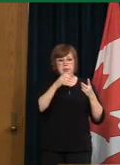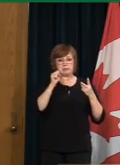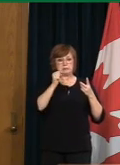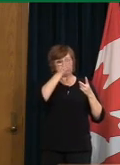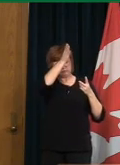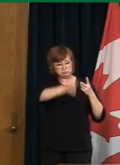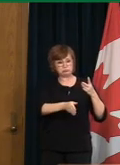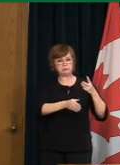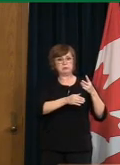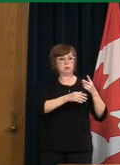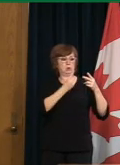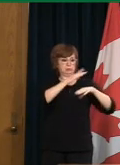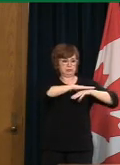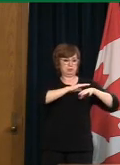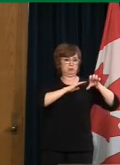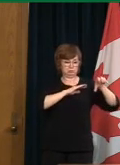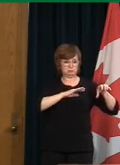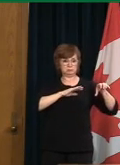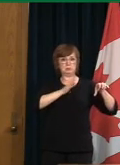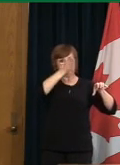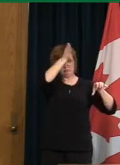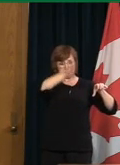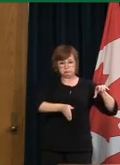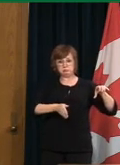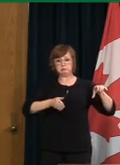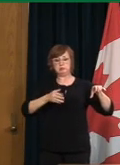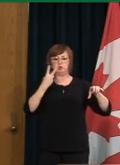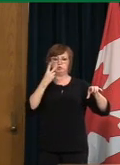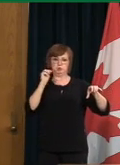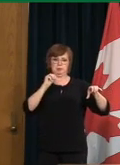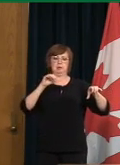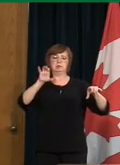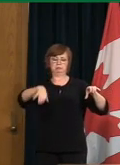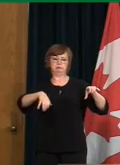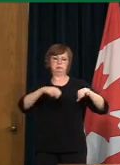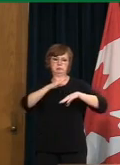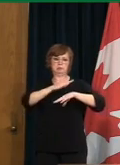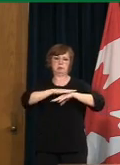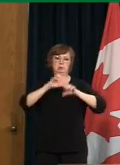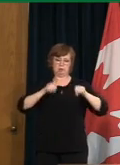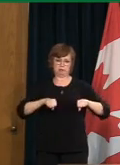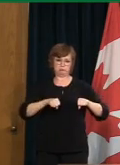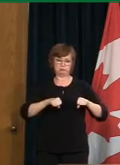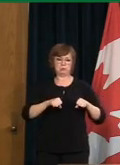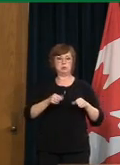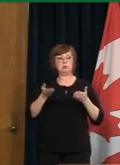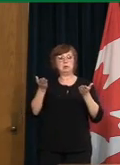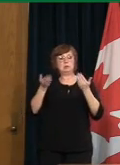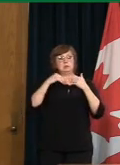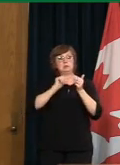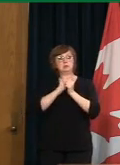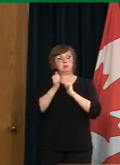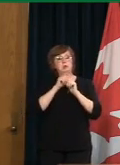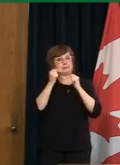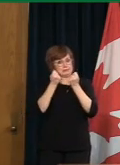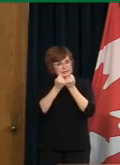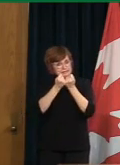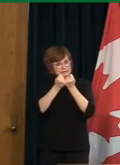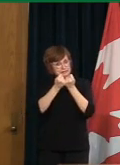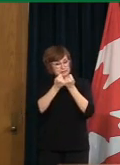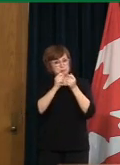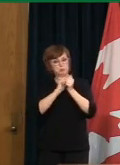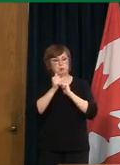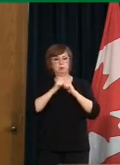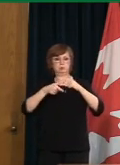allowed. All team sports are going to be paused until December the 17th.